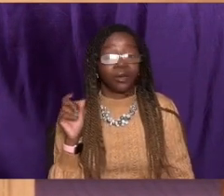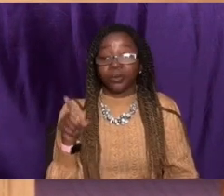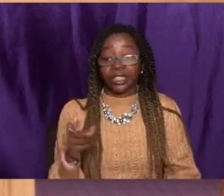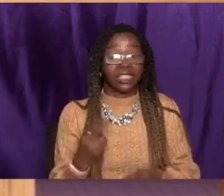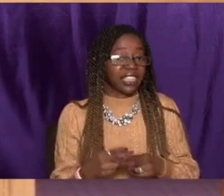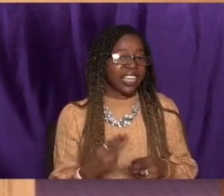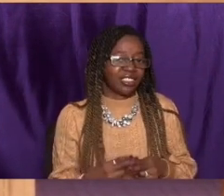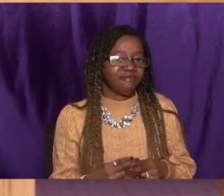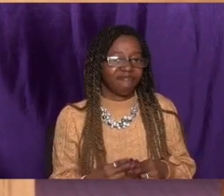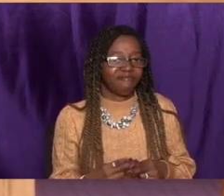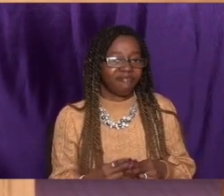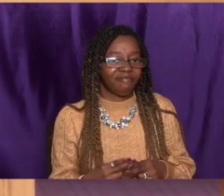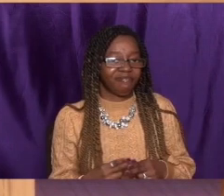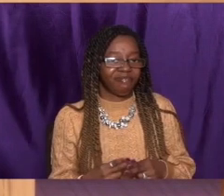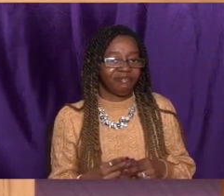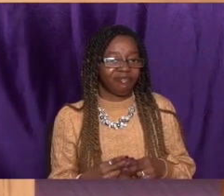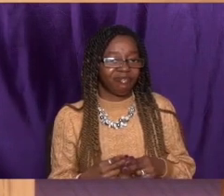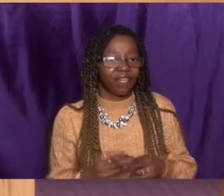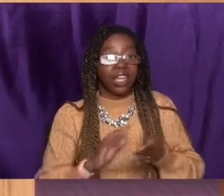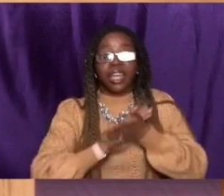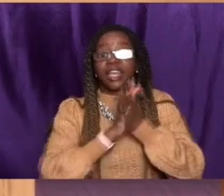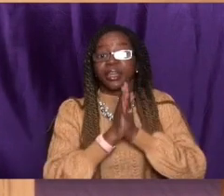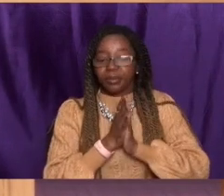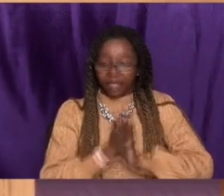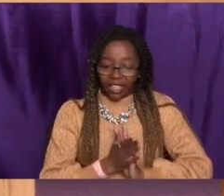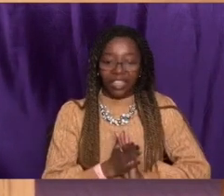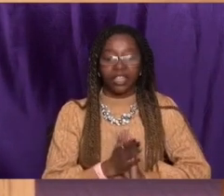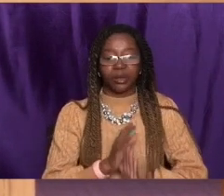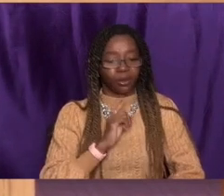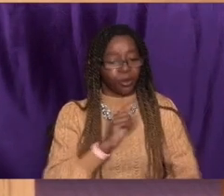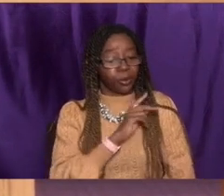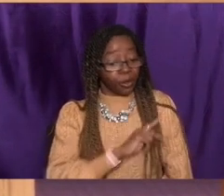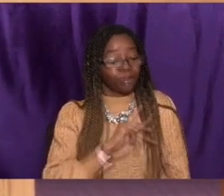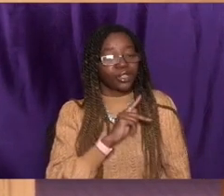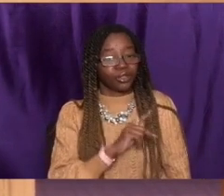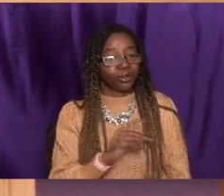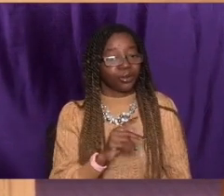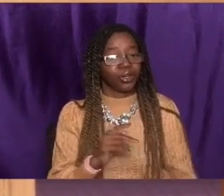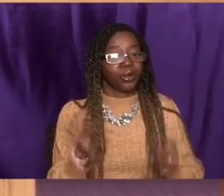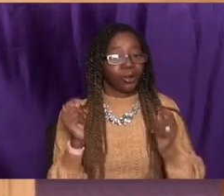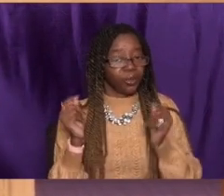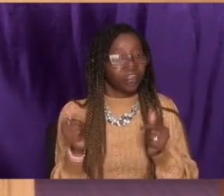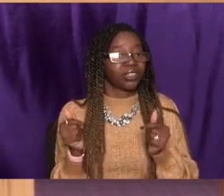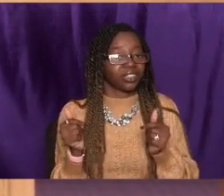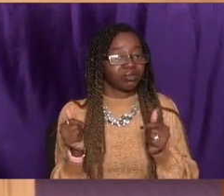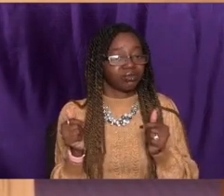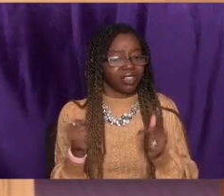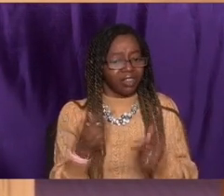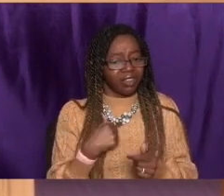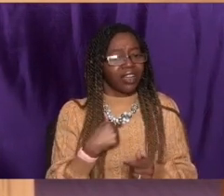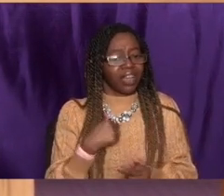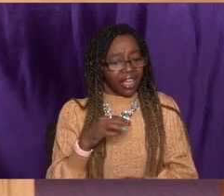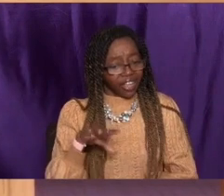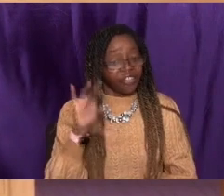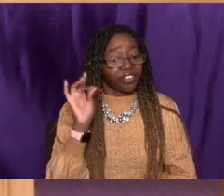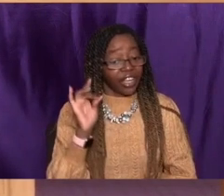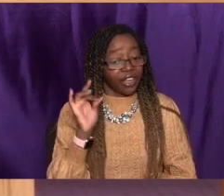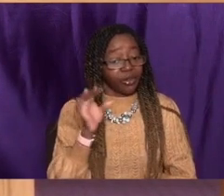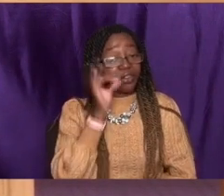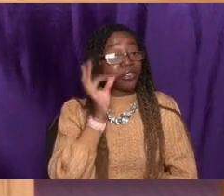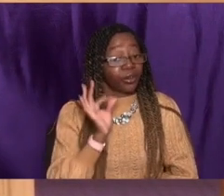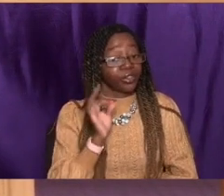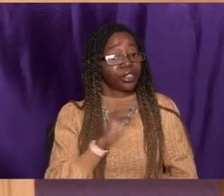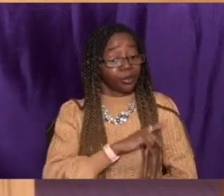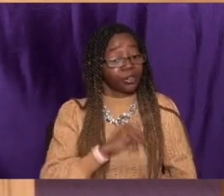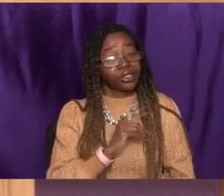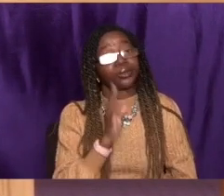name. It became very personal very quickly. See, I've discovered, Felder, this is a